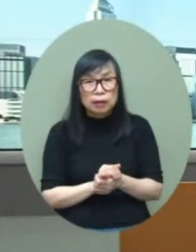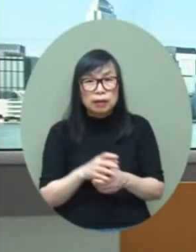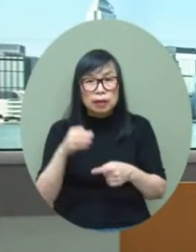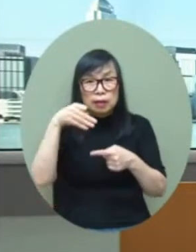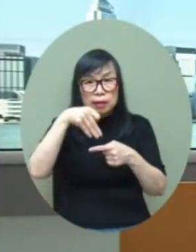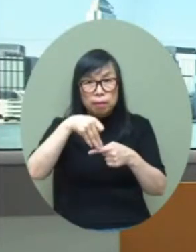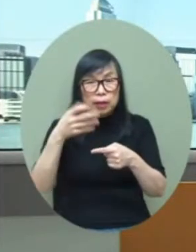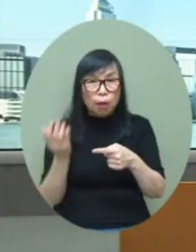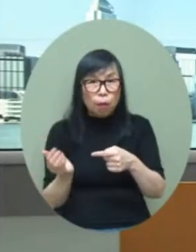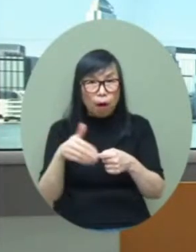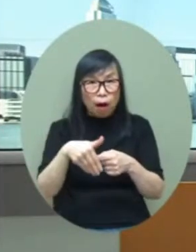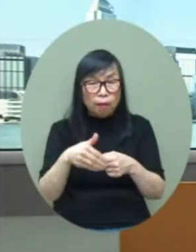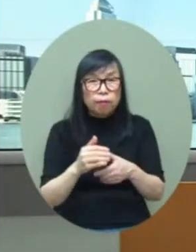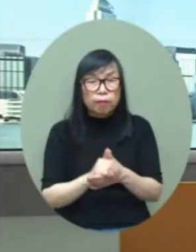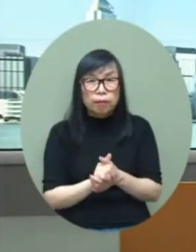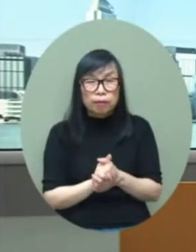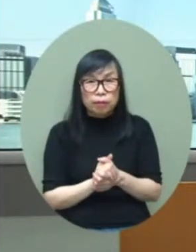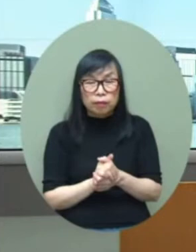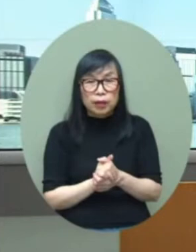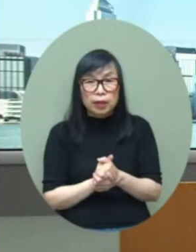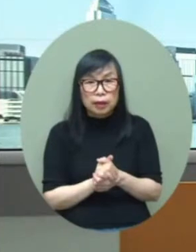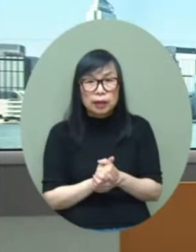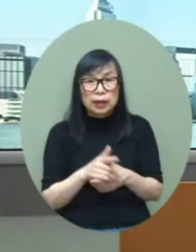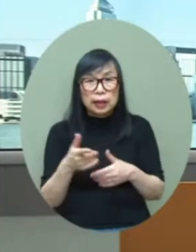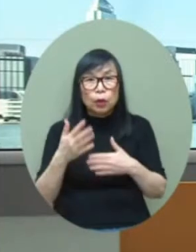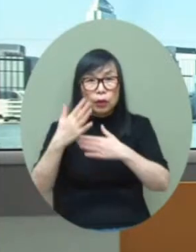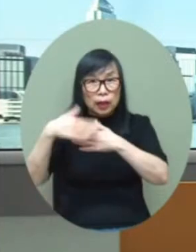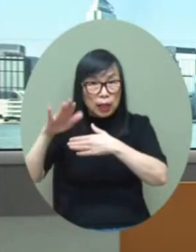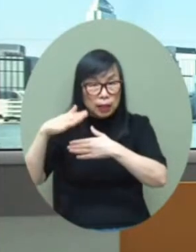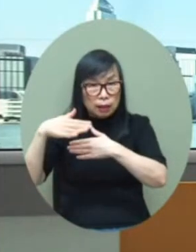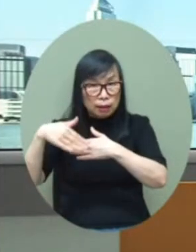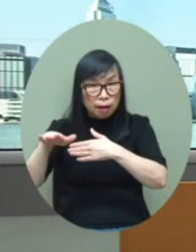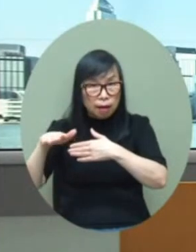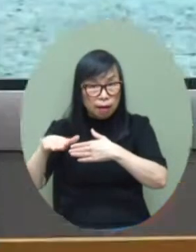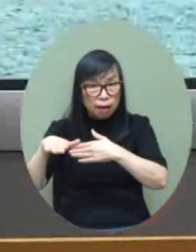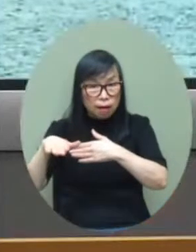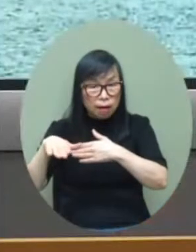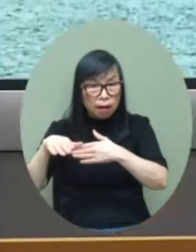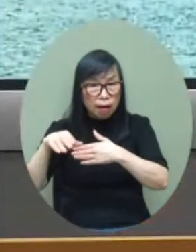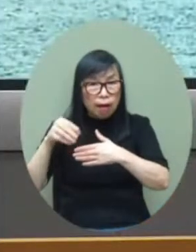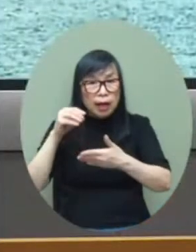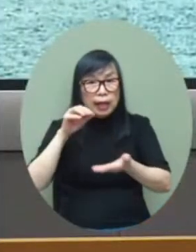information on Shamjan Bay Port? Well,